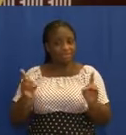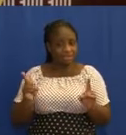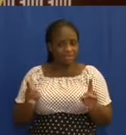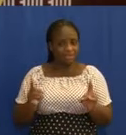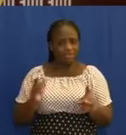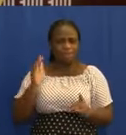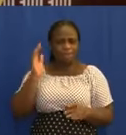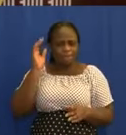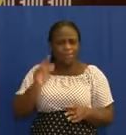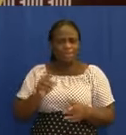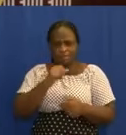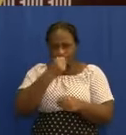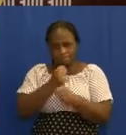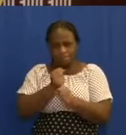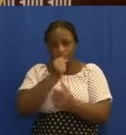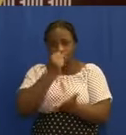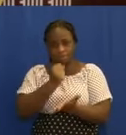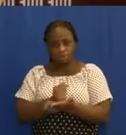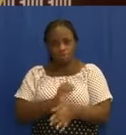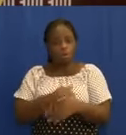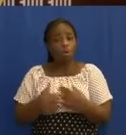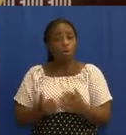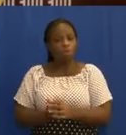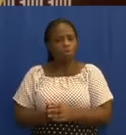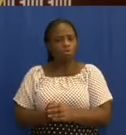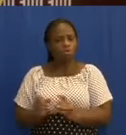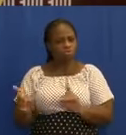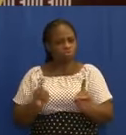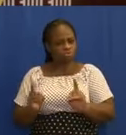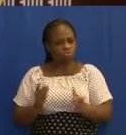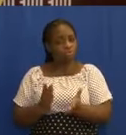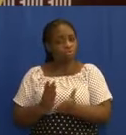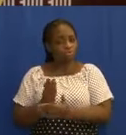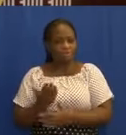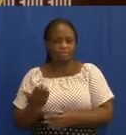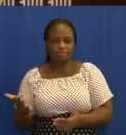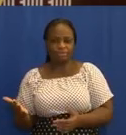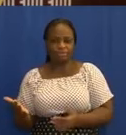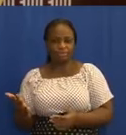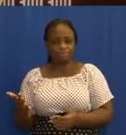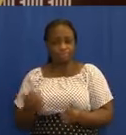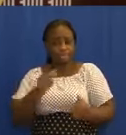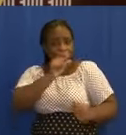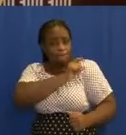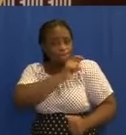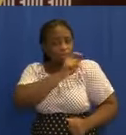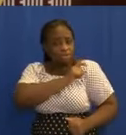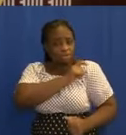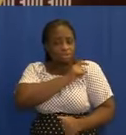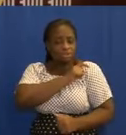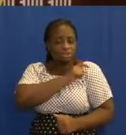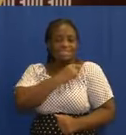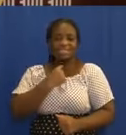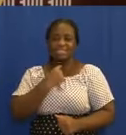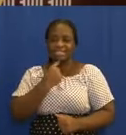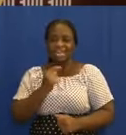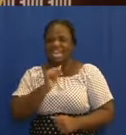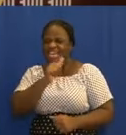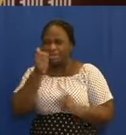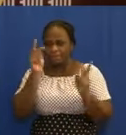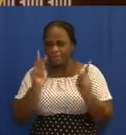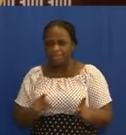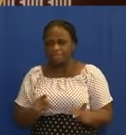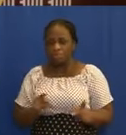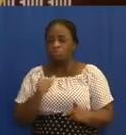kefosie oba kwe ni mofe mo ketuni pepepe amlalo ke mofia mo